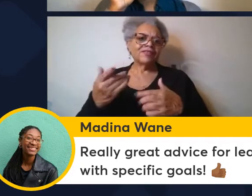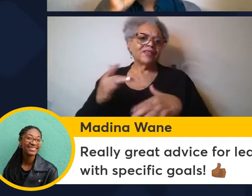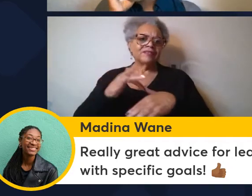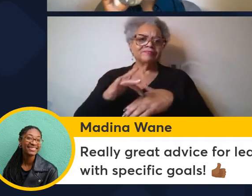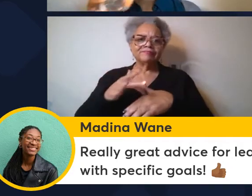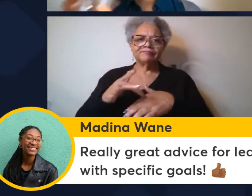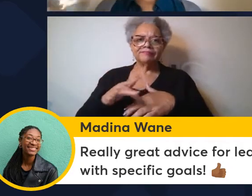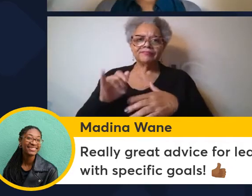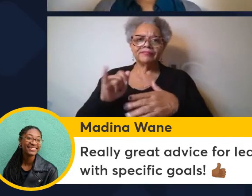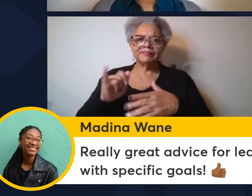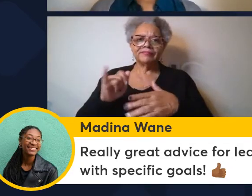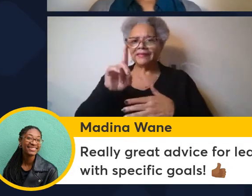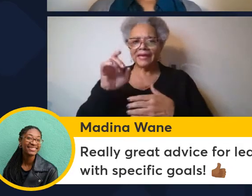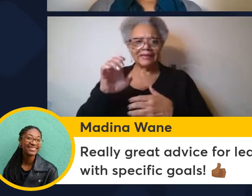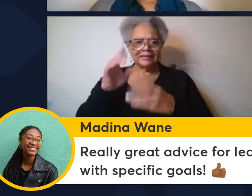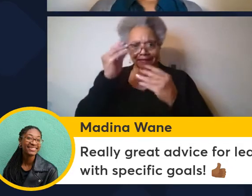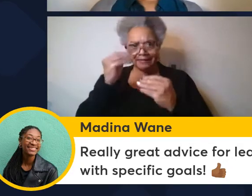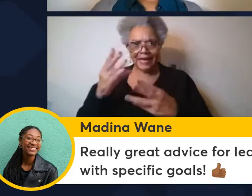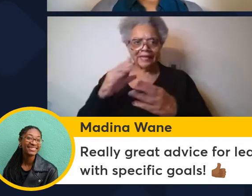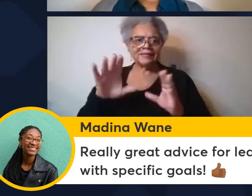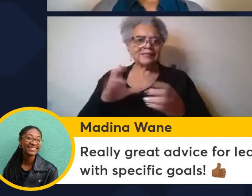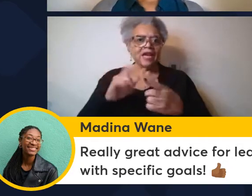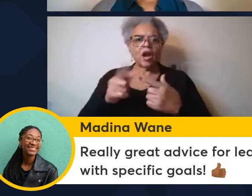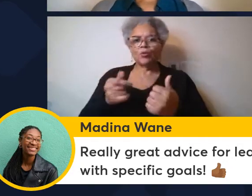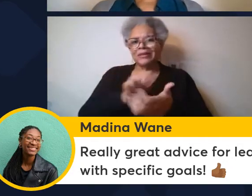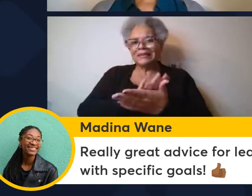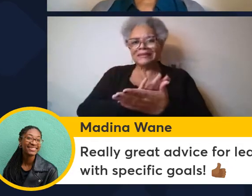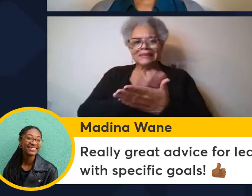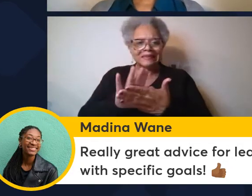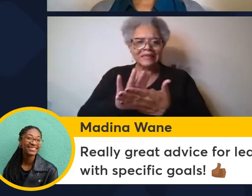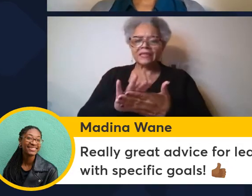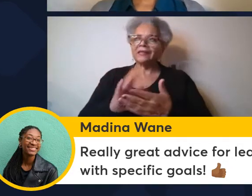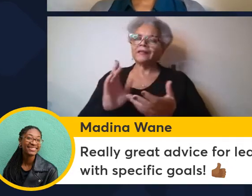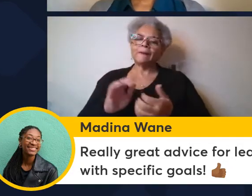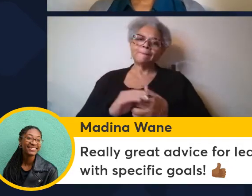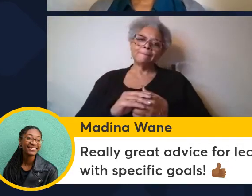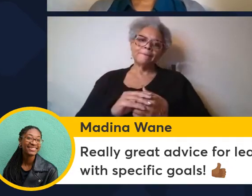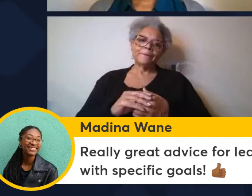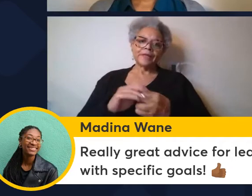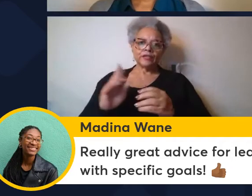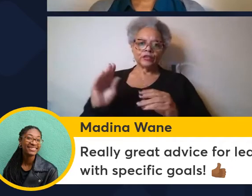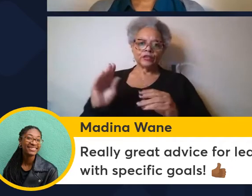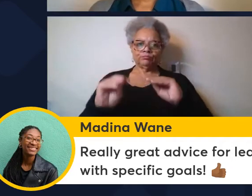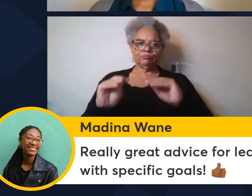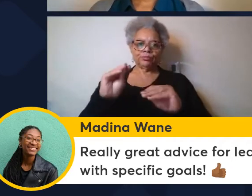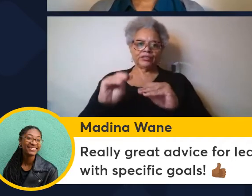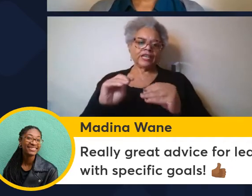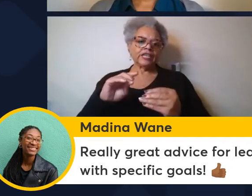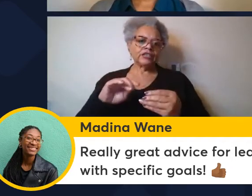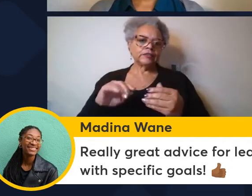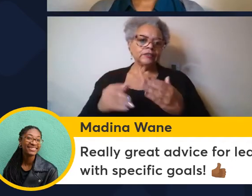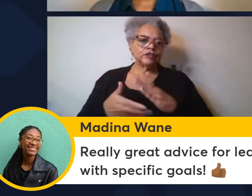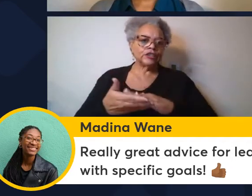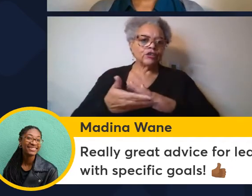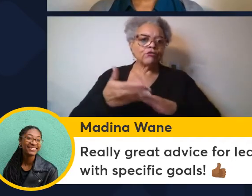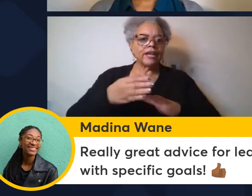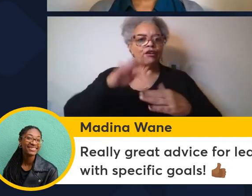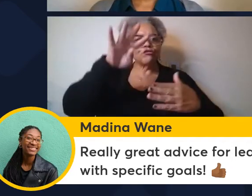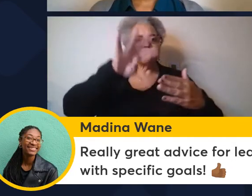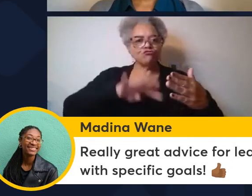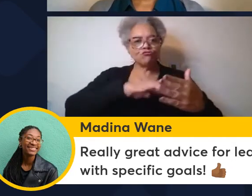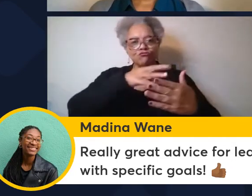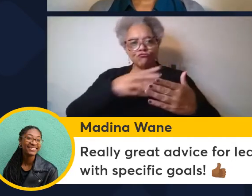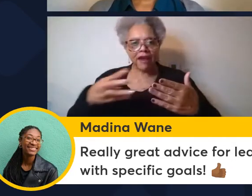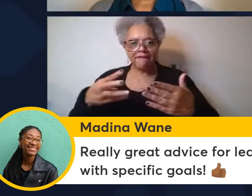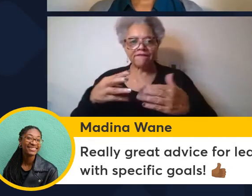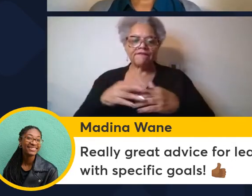are already clean and that you can just put into generating a graph out of, right? And actually